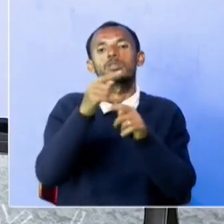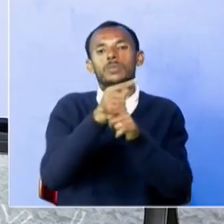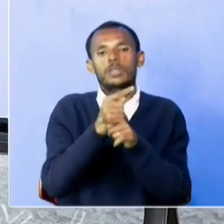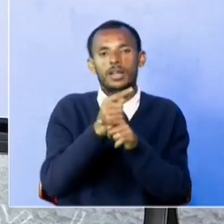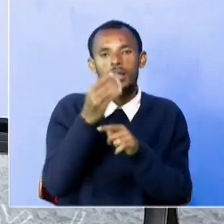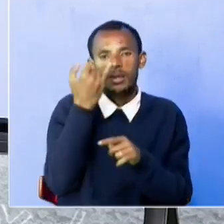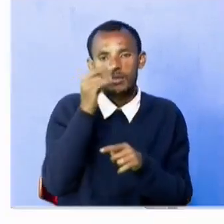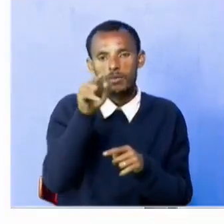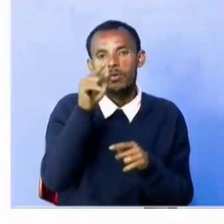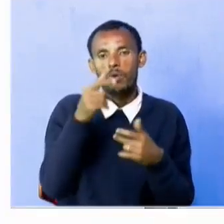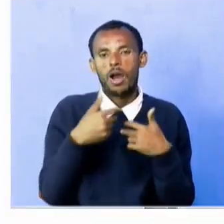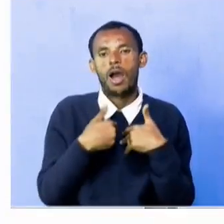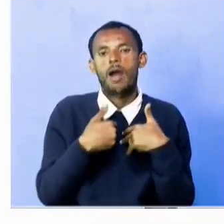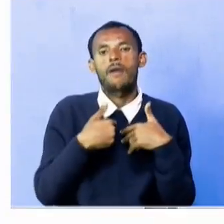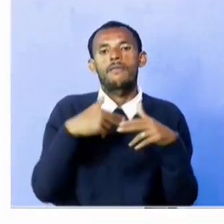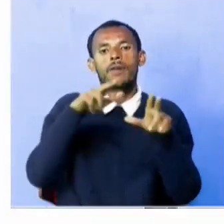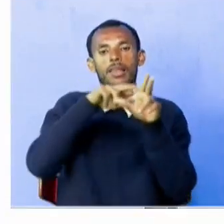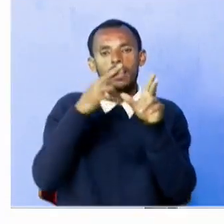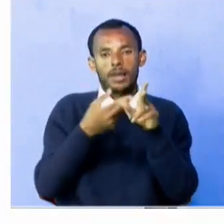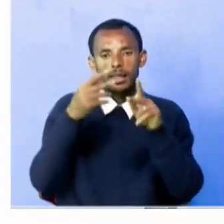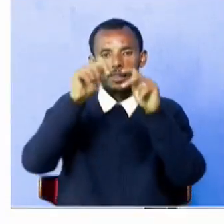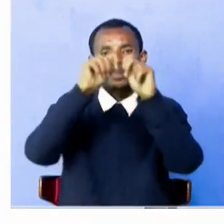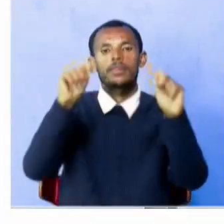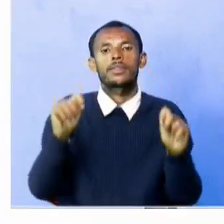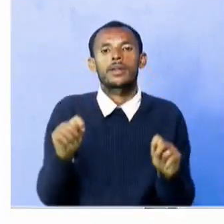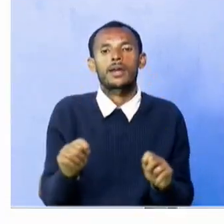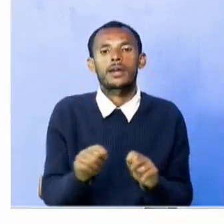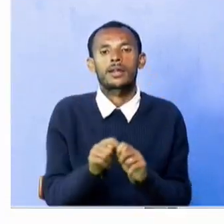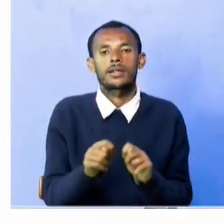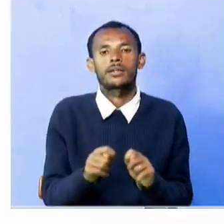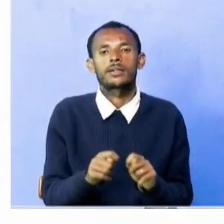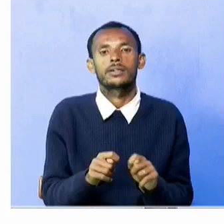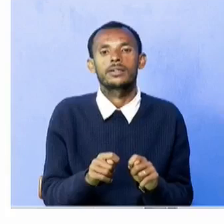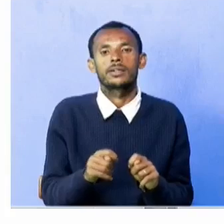have a certain right angle triangle, okay,